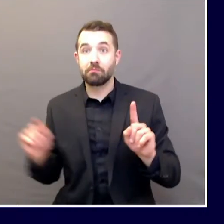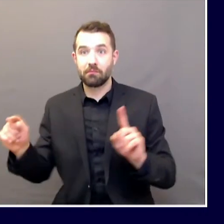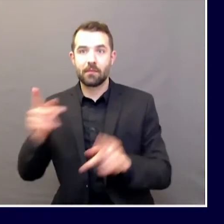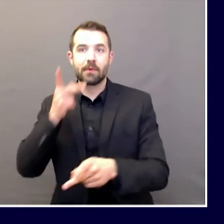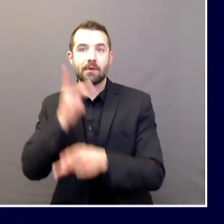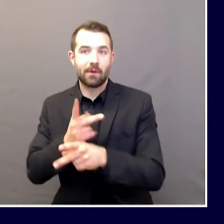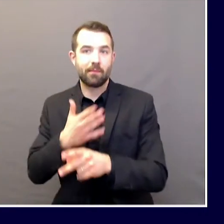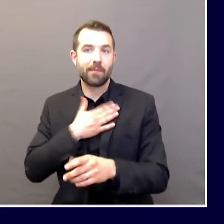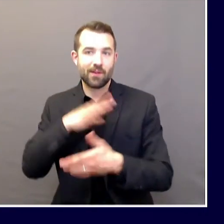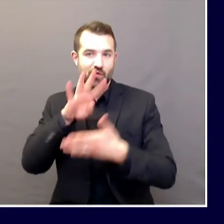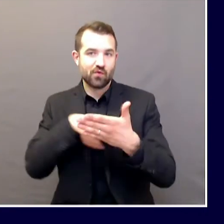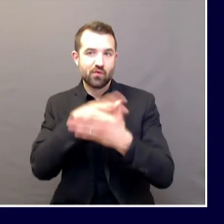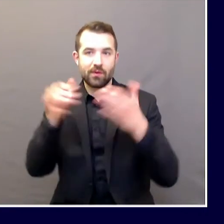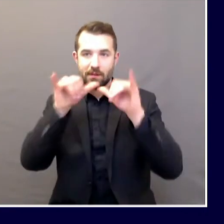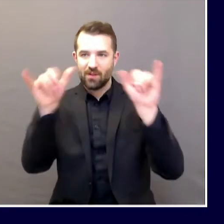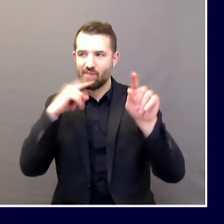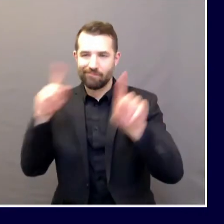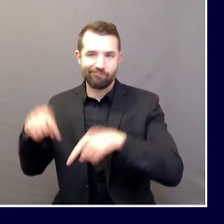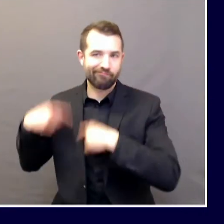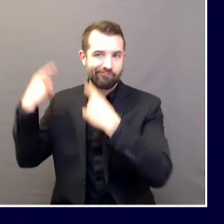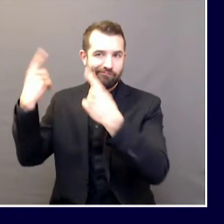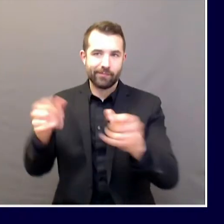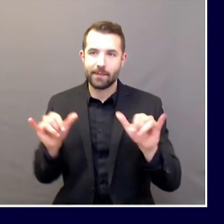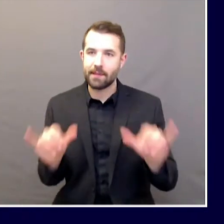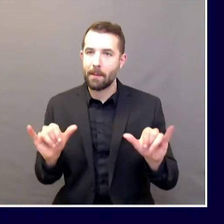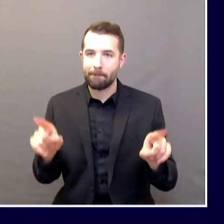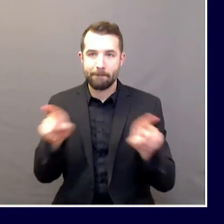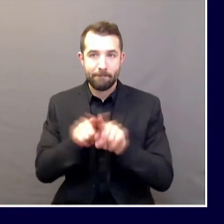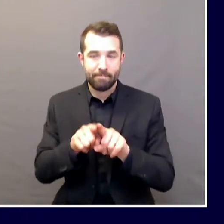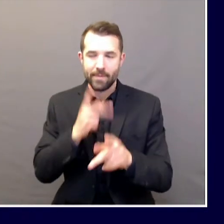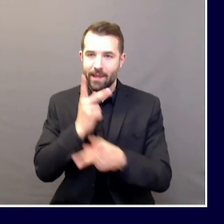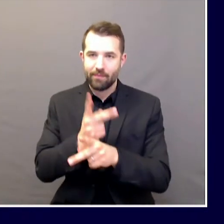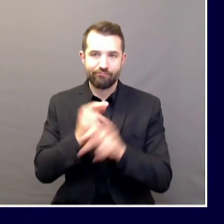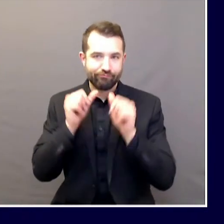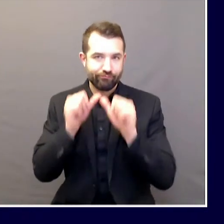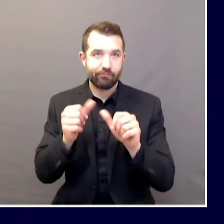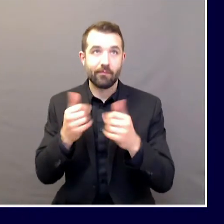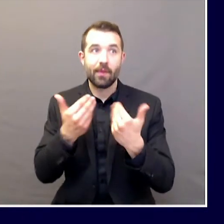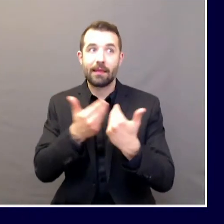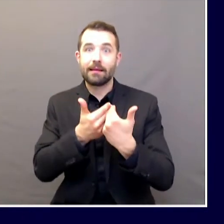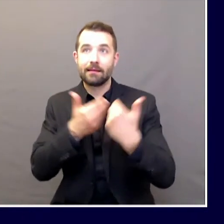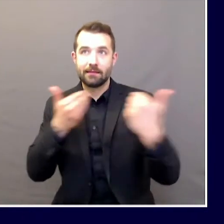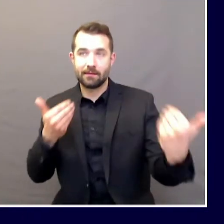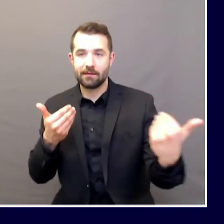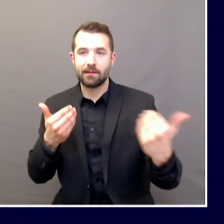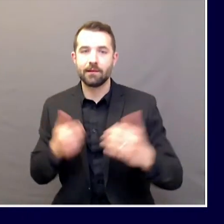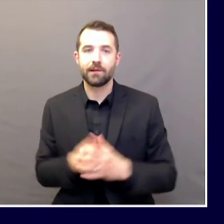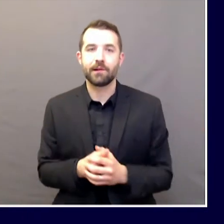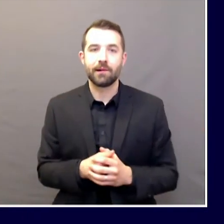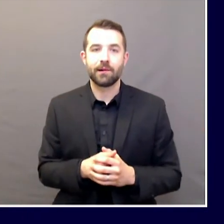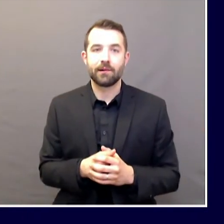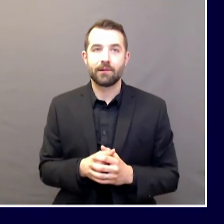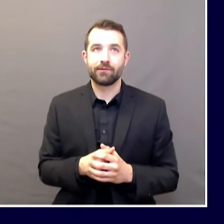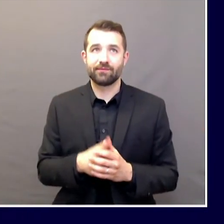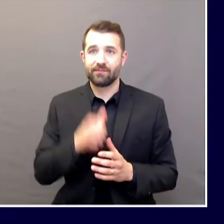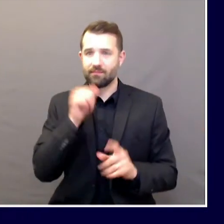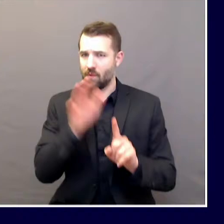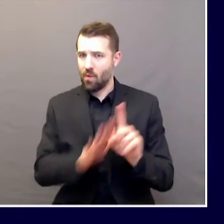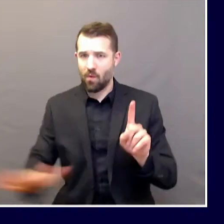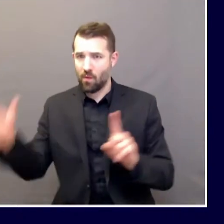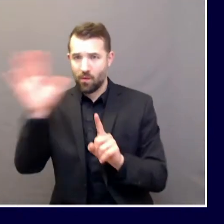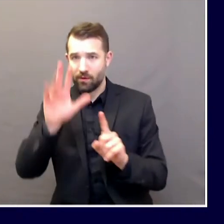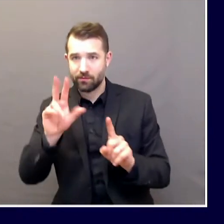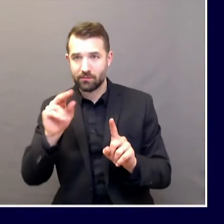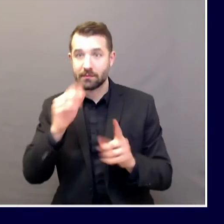In that case, the pre-registration on our site will not necessarily make them eligible for other sites who do